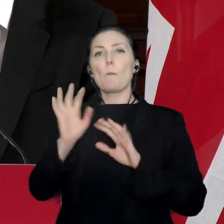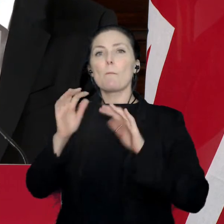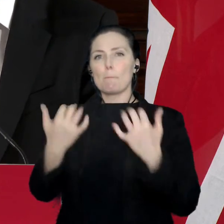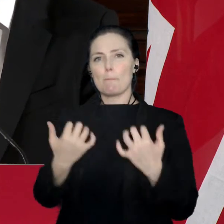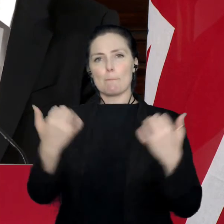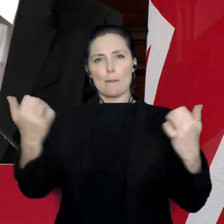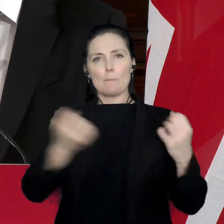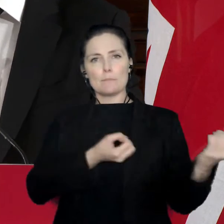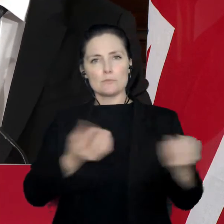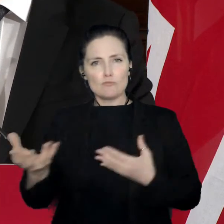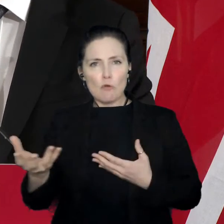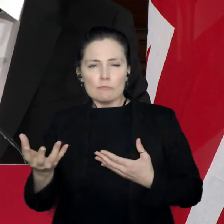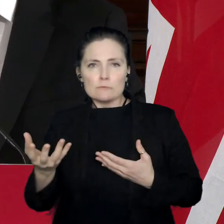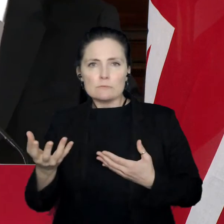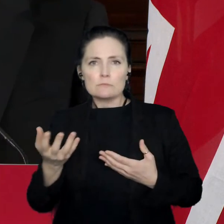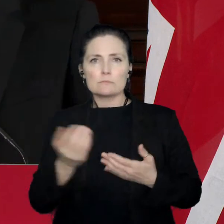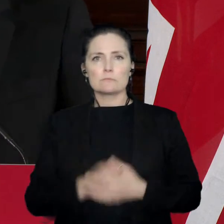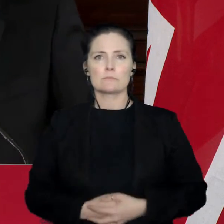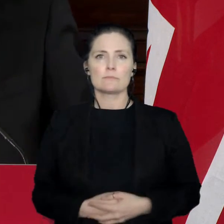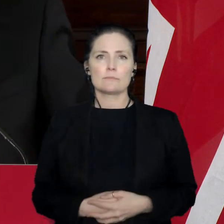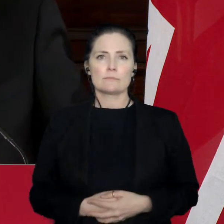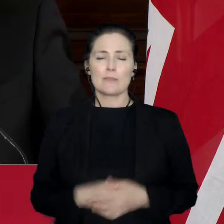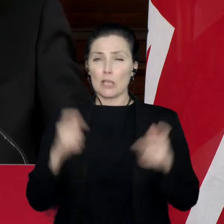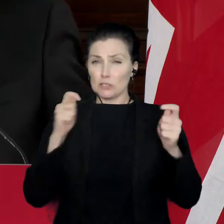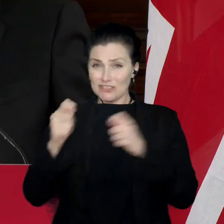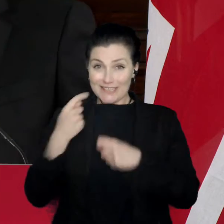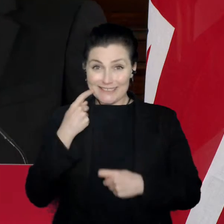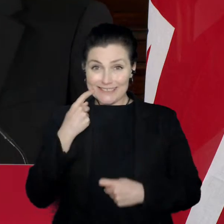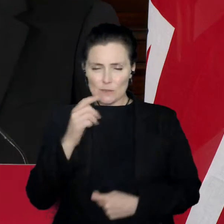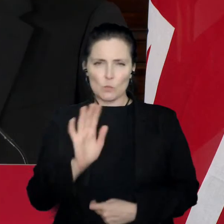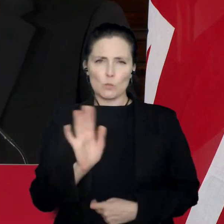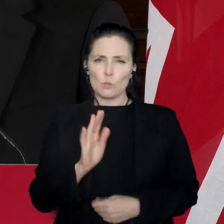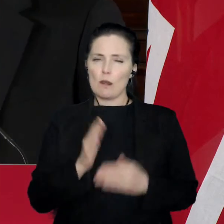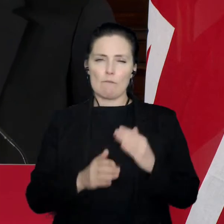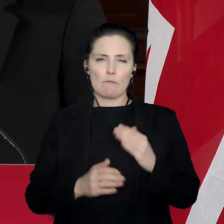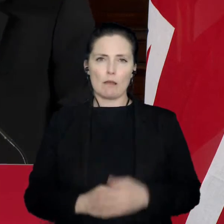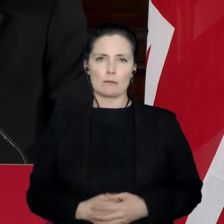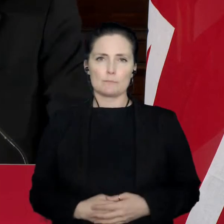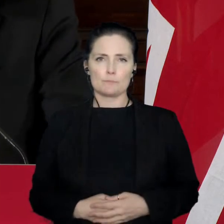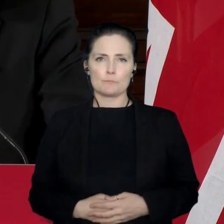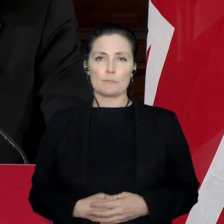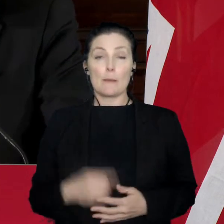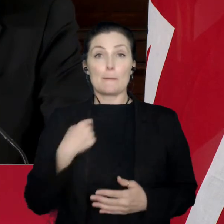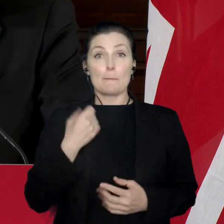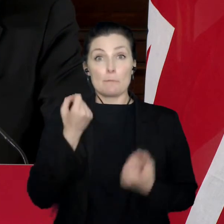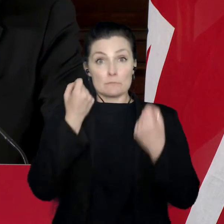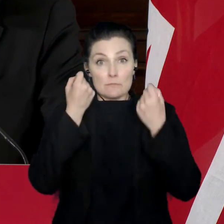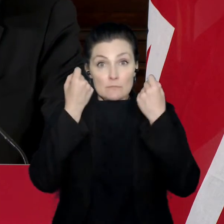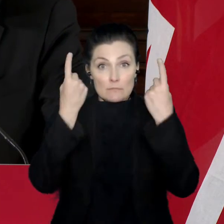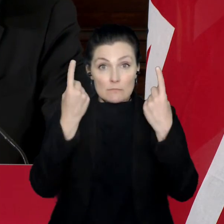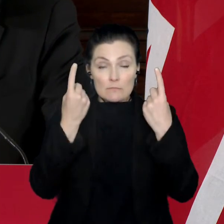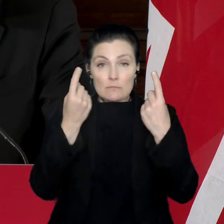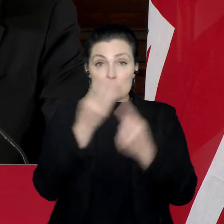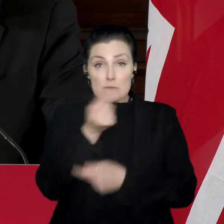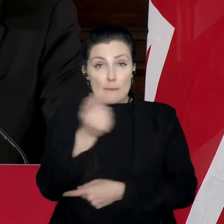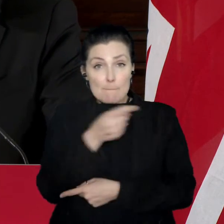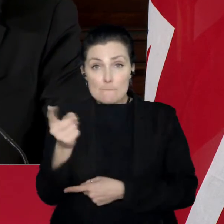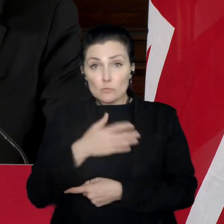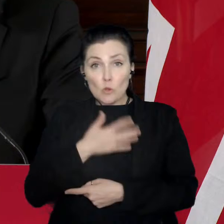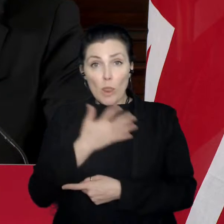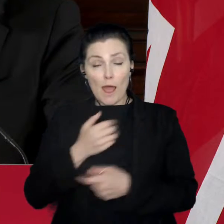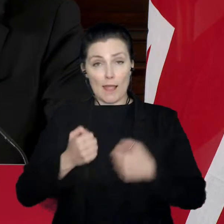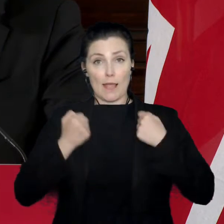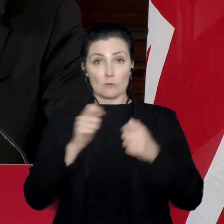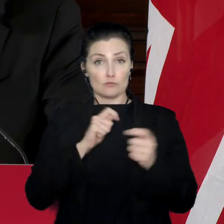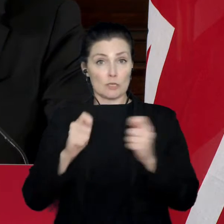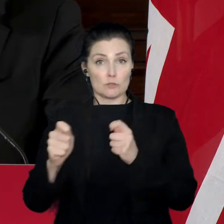Change is never easy. And I understand that some people won't like the changes that we've made. But I